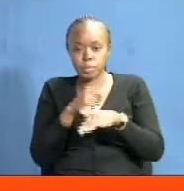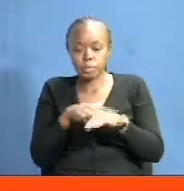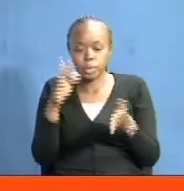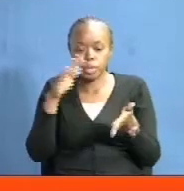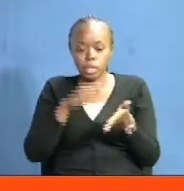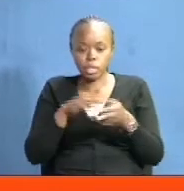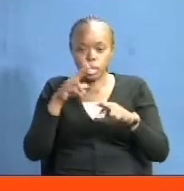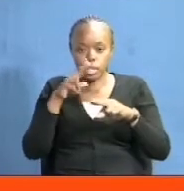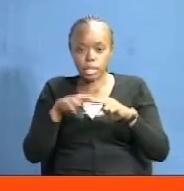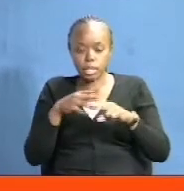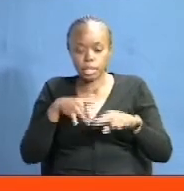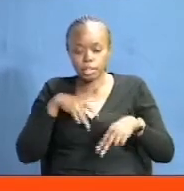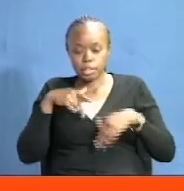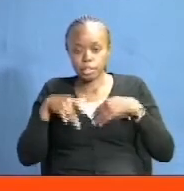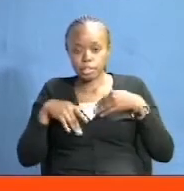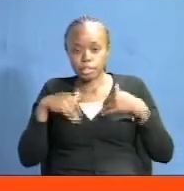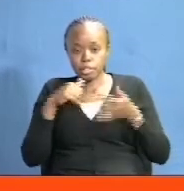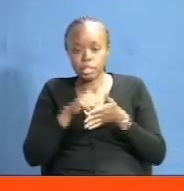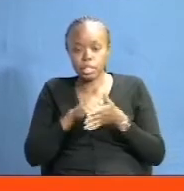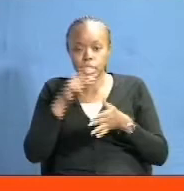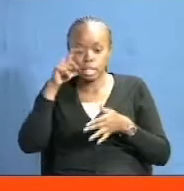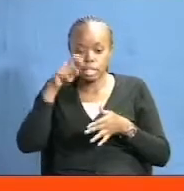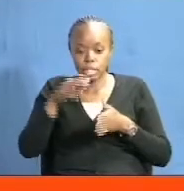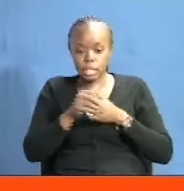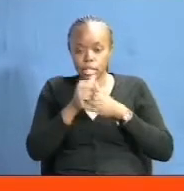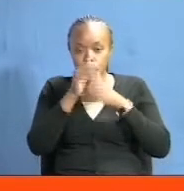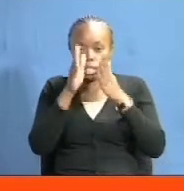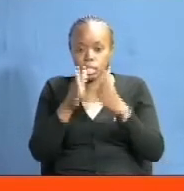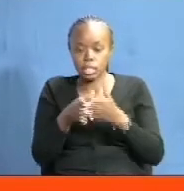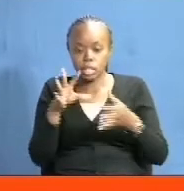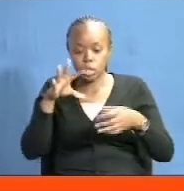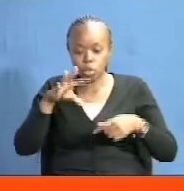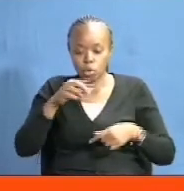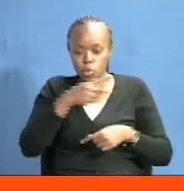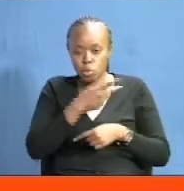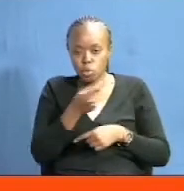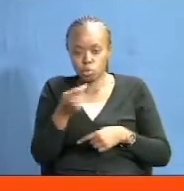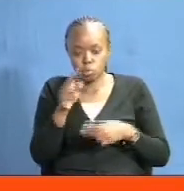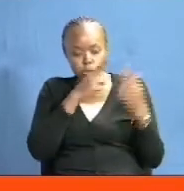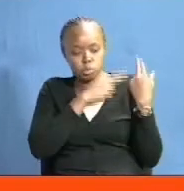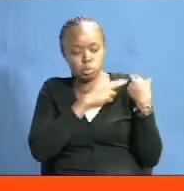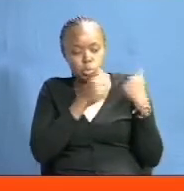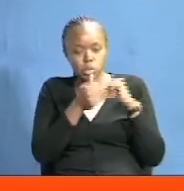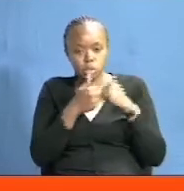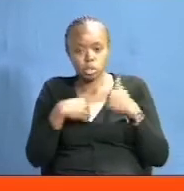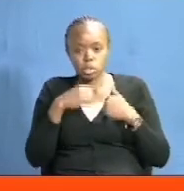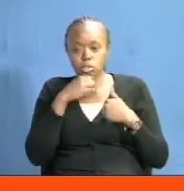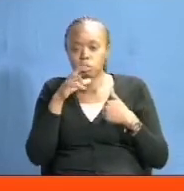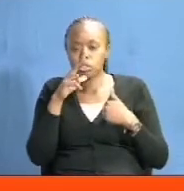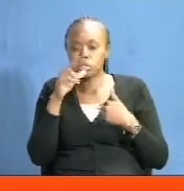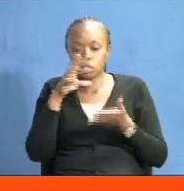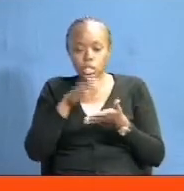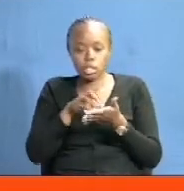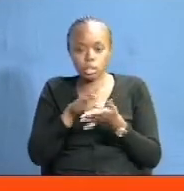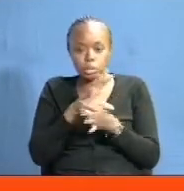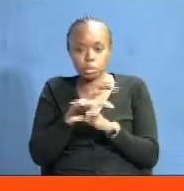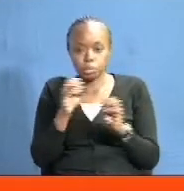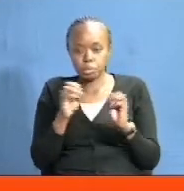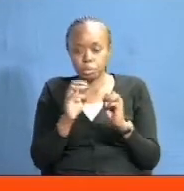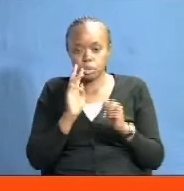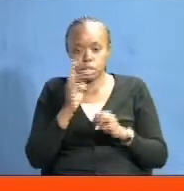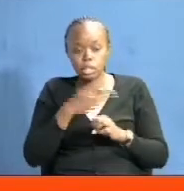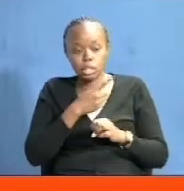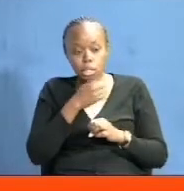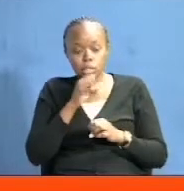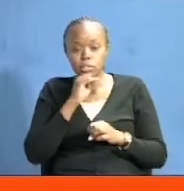seat. They feel that they need to be in leadership to take this responsibility, which is not the case actually. Right. I think this